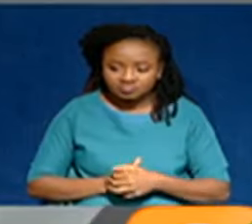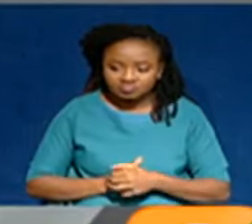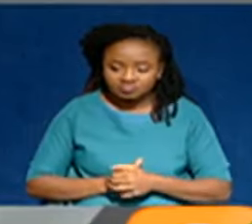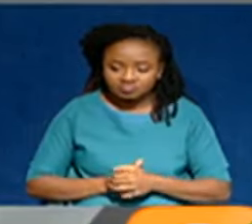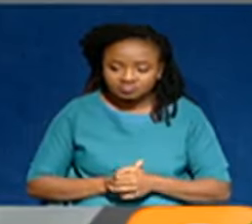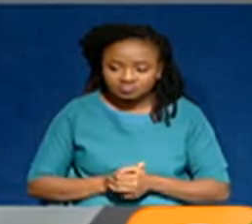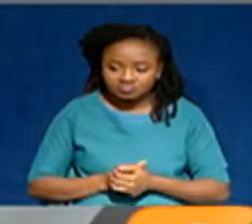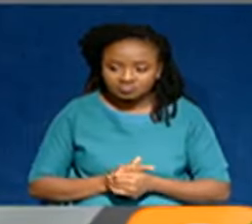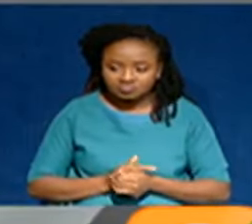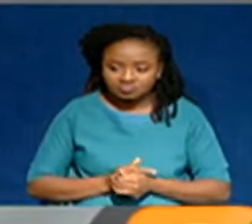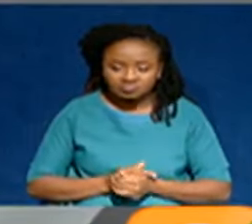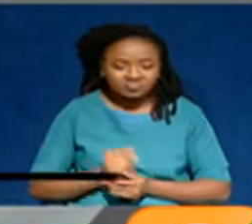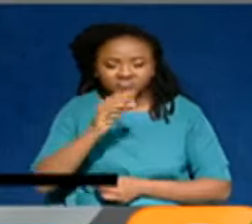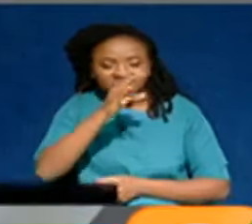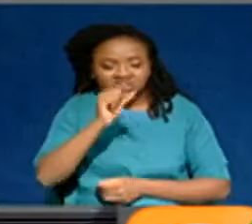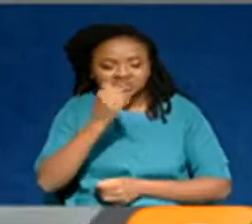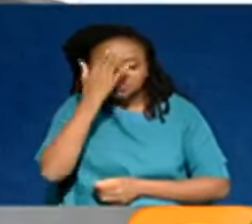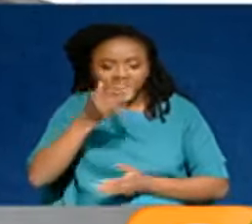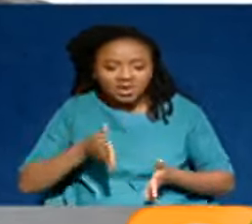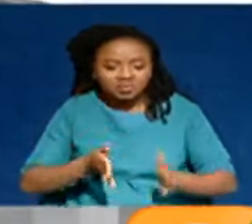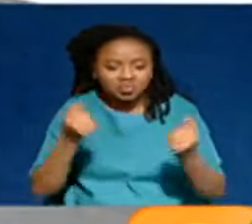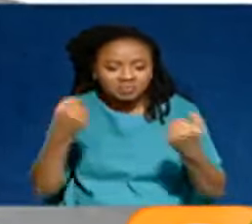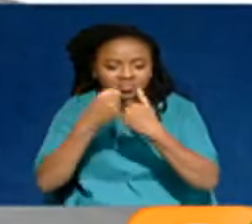What is causing this rise in road accidents?